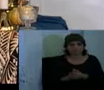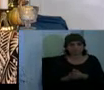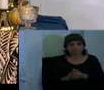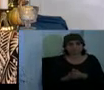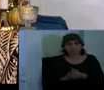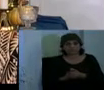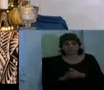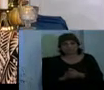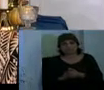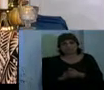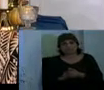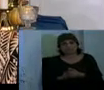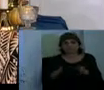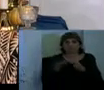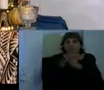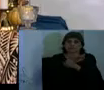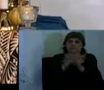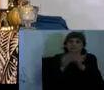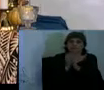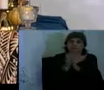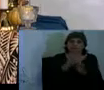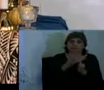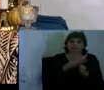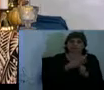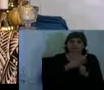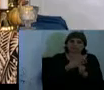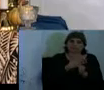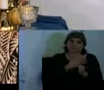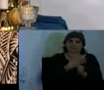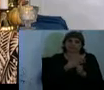it's filled with my